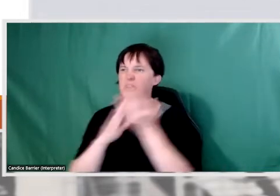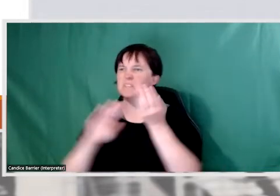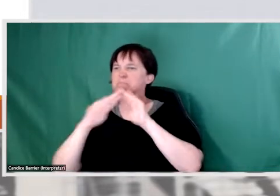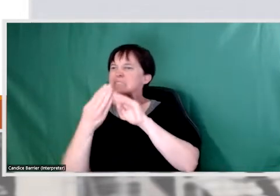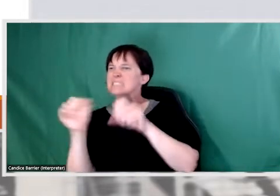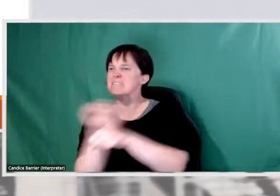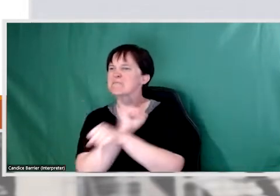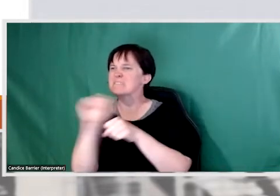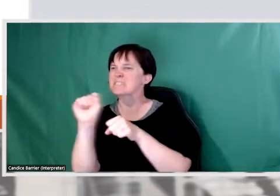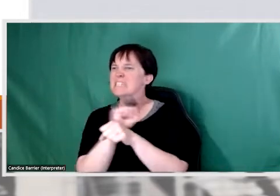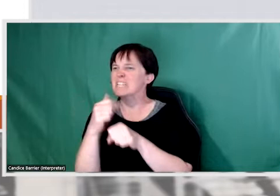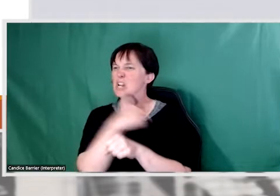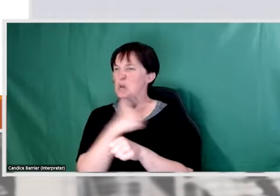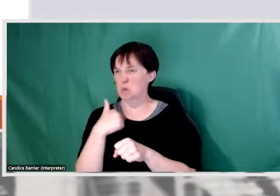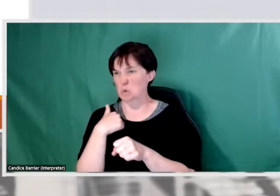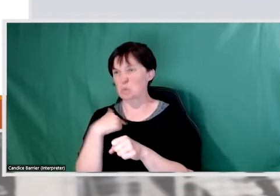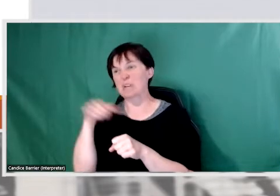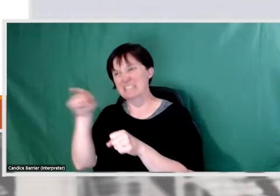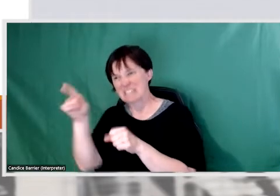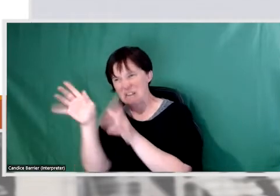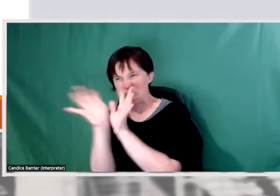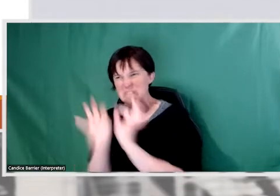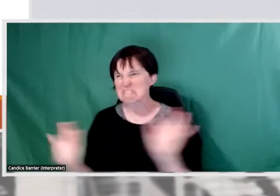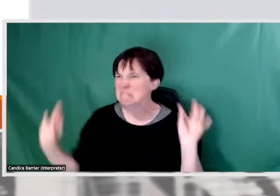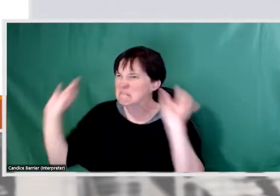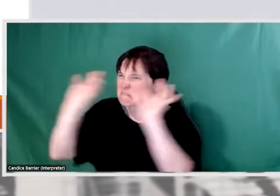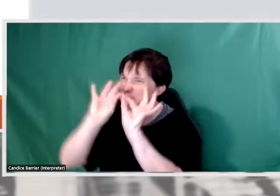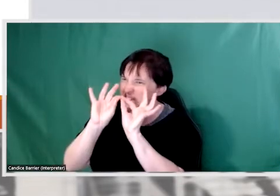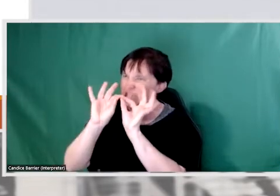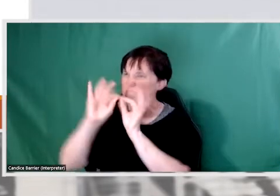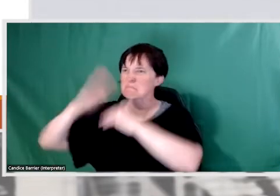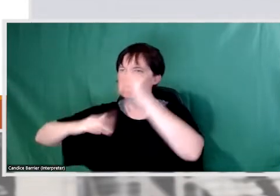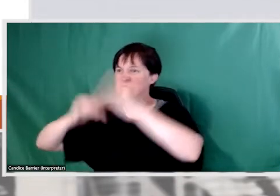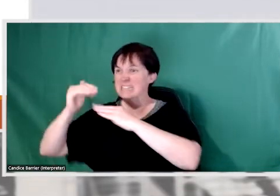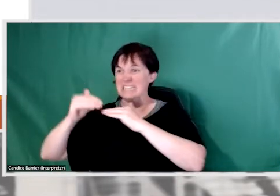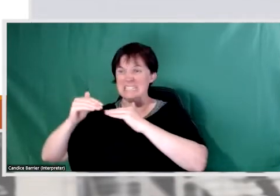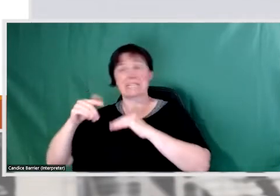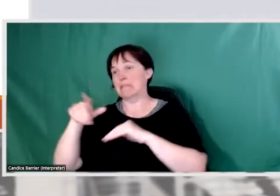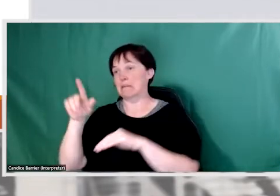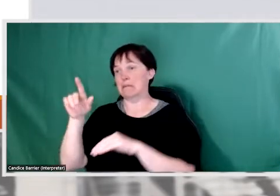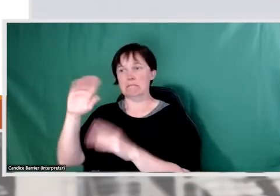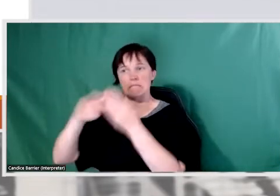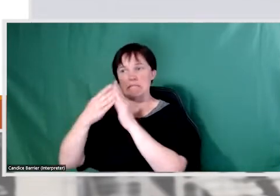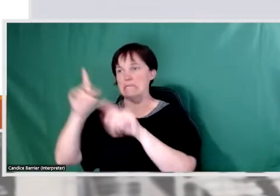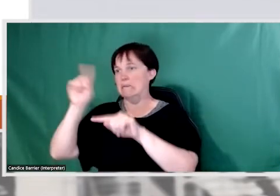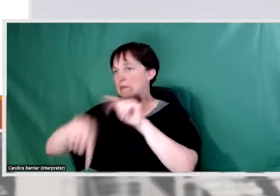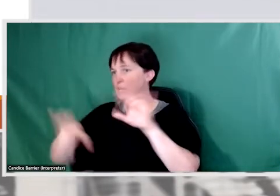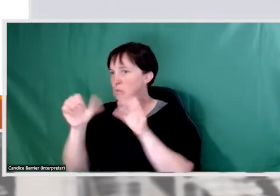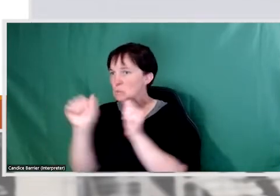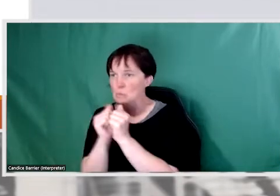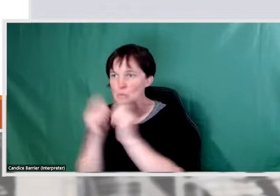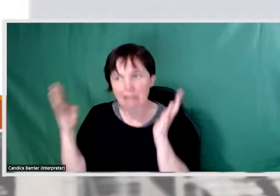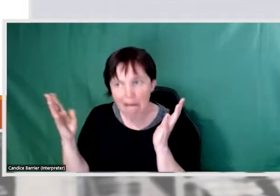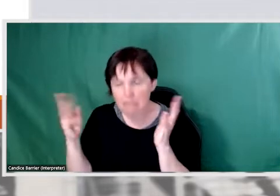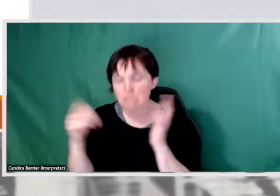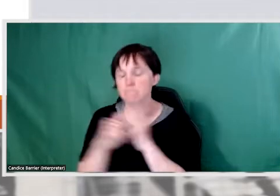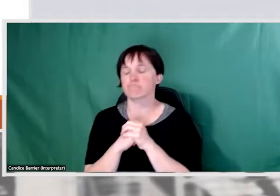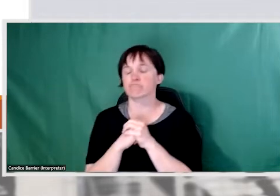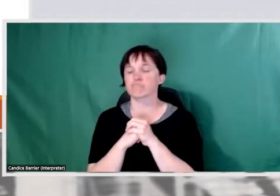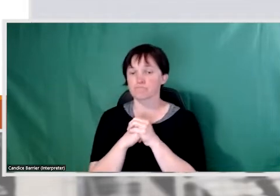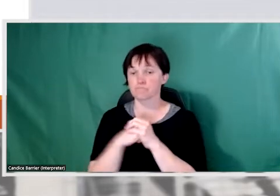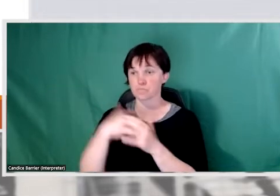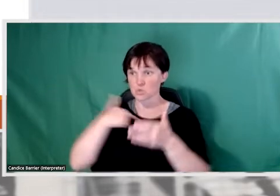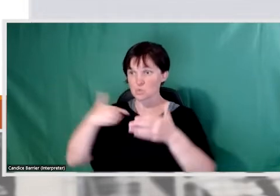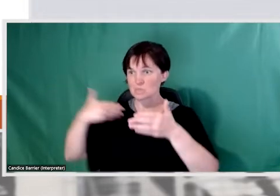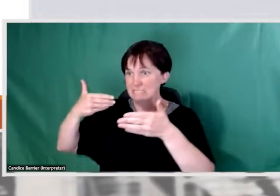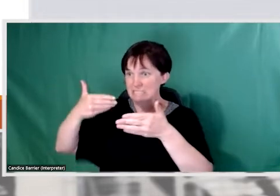what we consider critical infrastructure that the city cannot be without. And so when we get close to